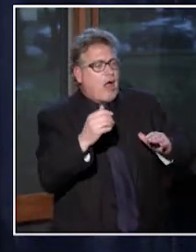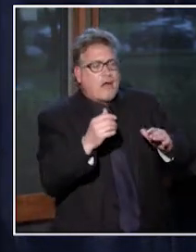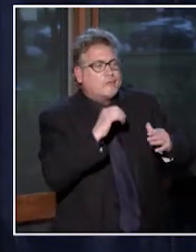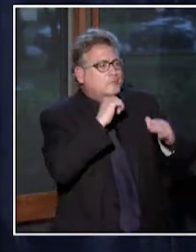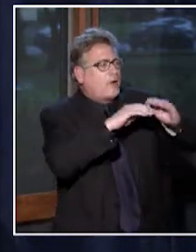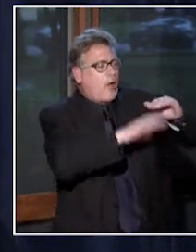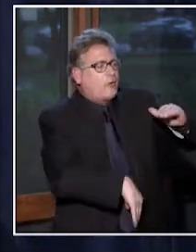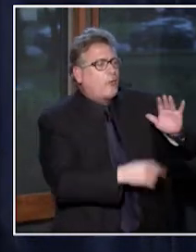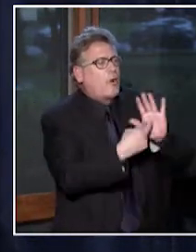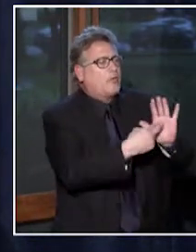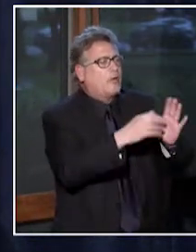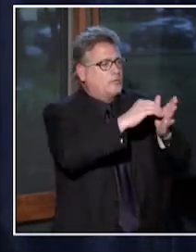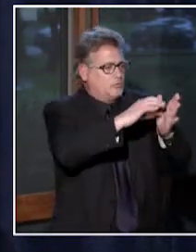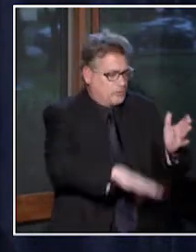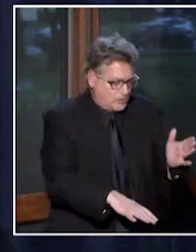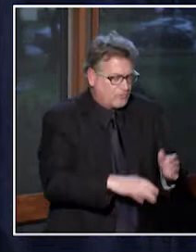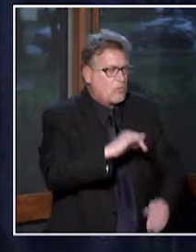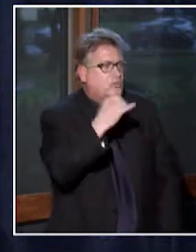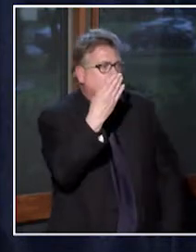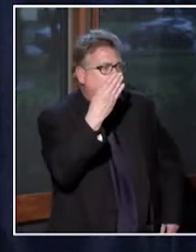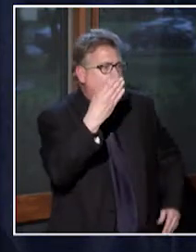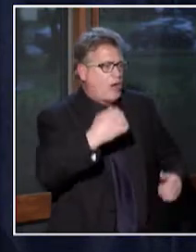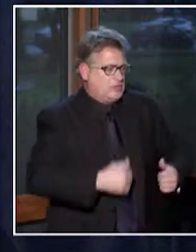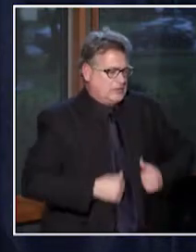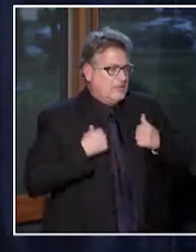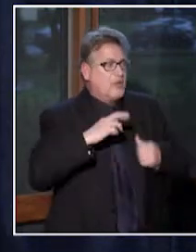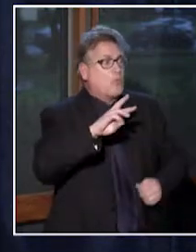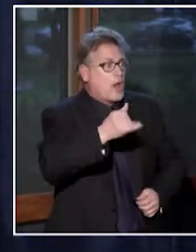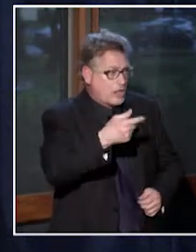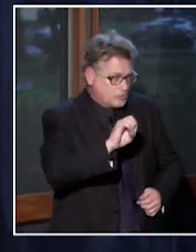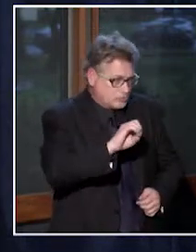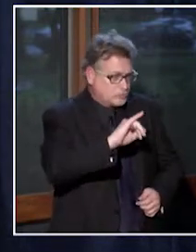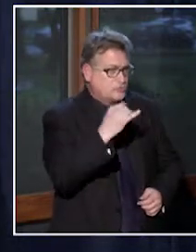underrepresented students to jobs that are living wage jobs.